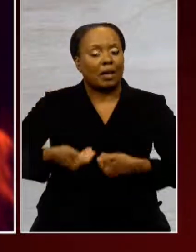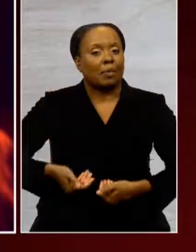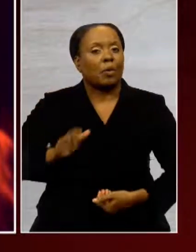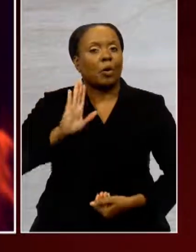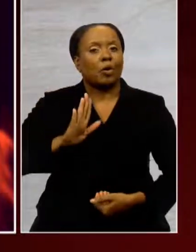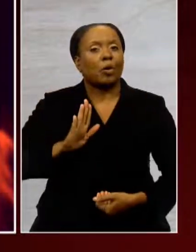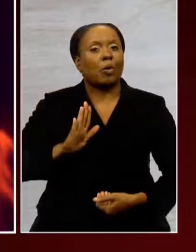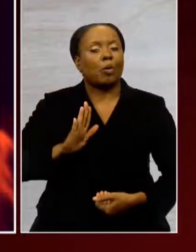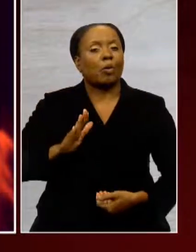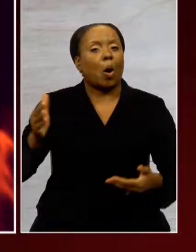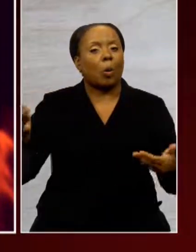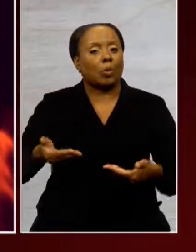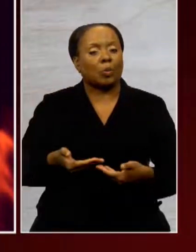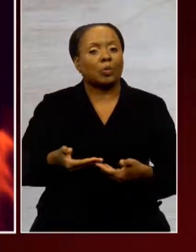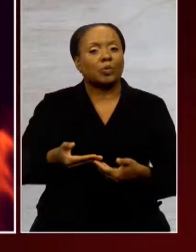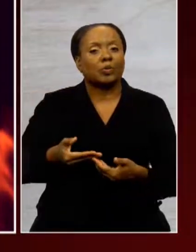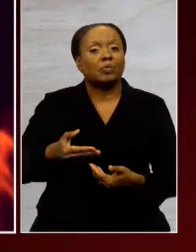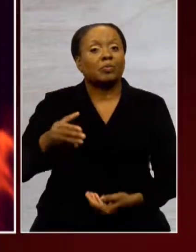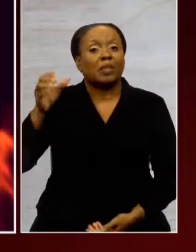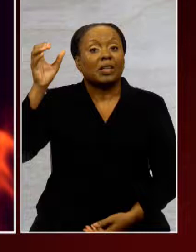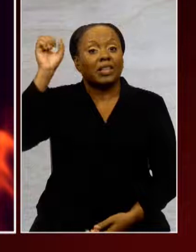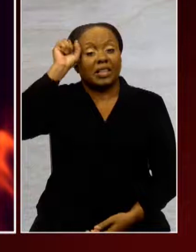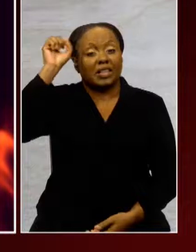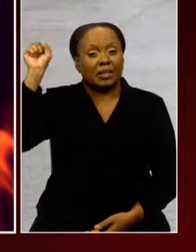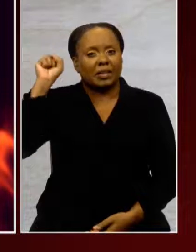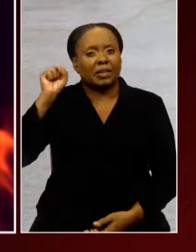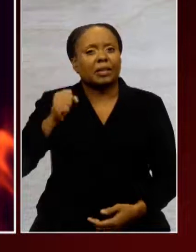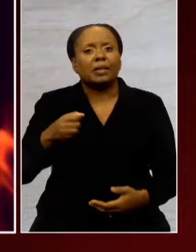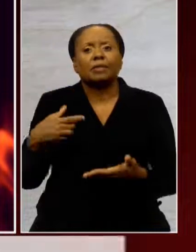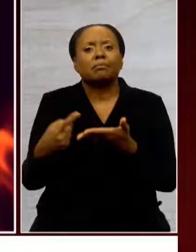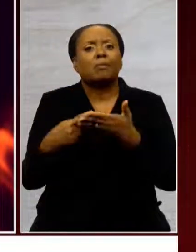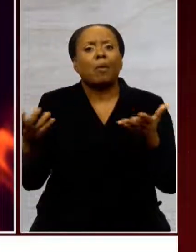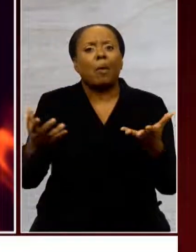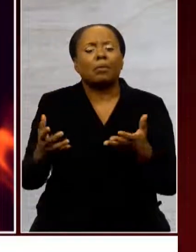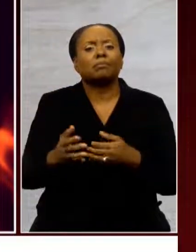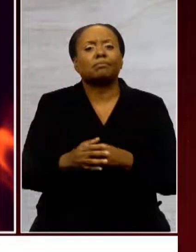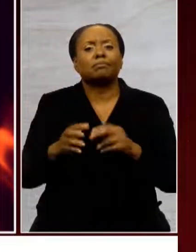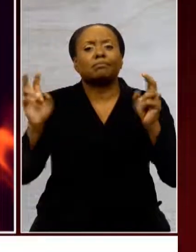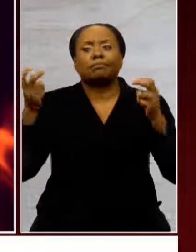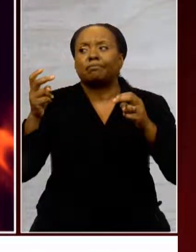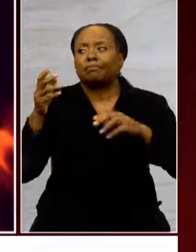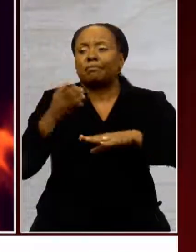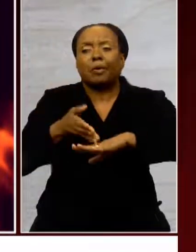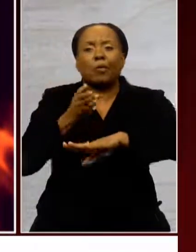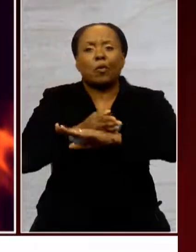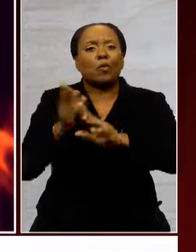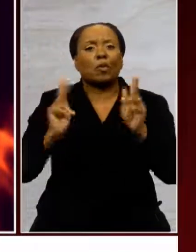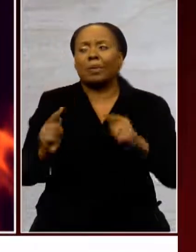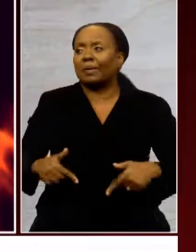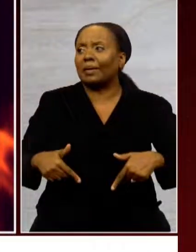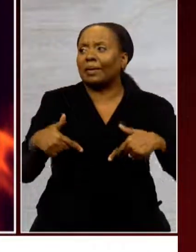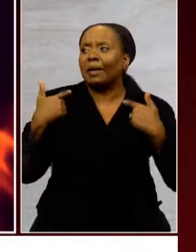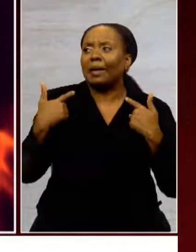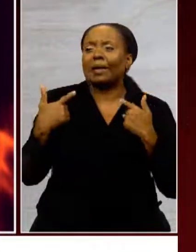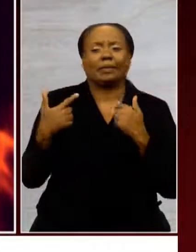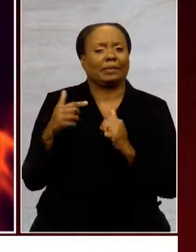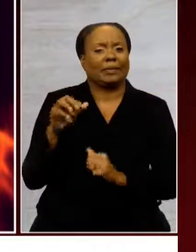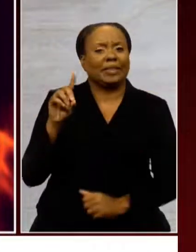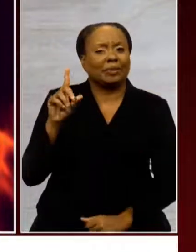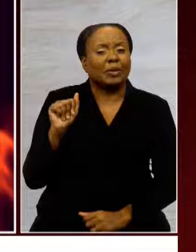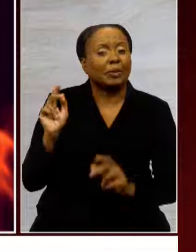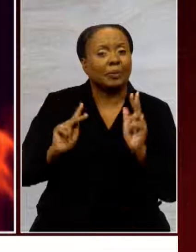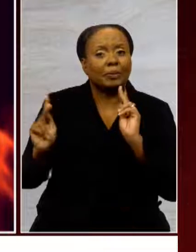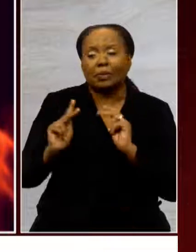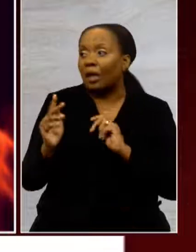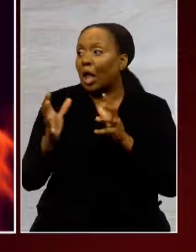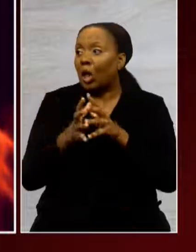we're focusing on improving the lives of persons with disabilities. And we have a number of important